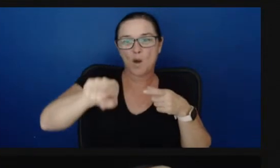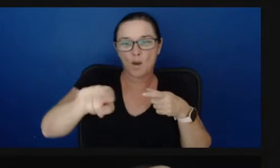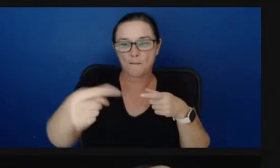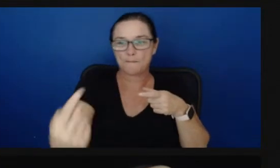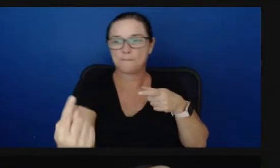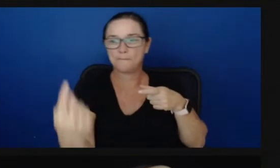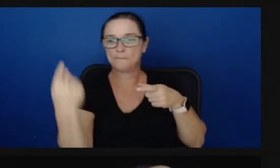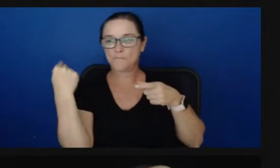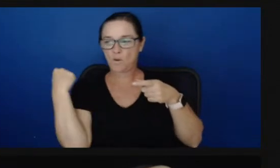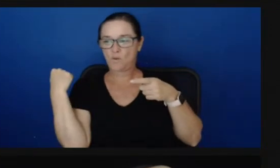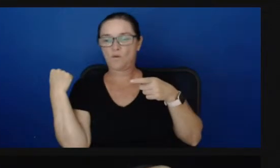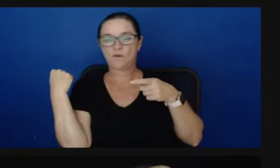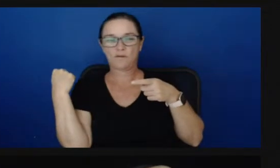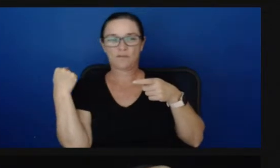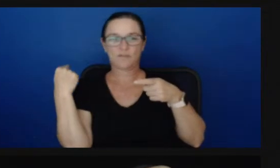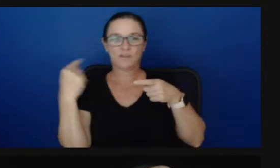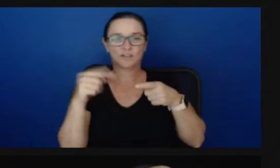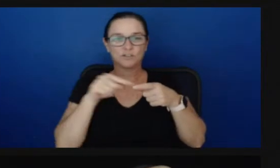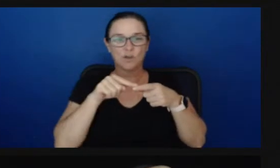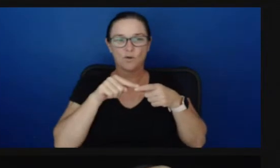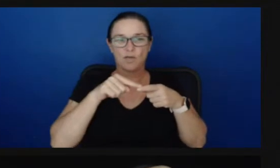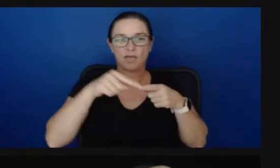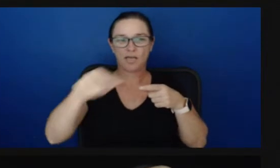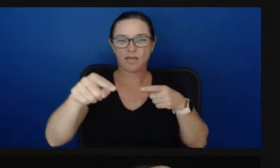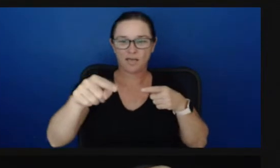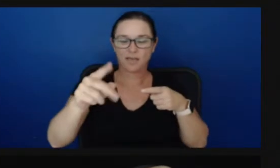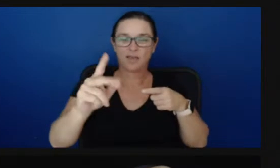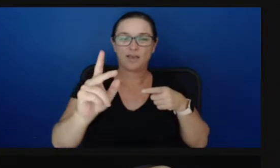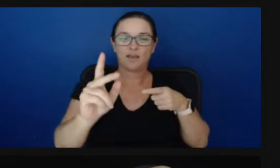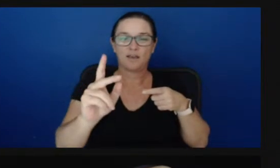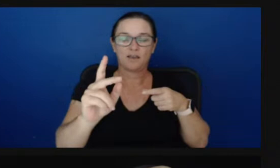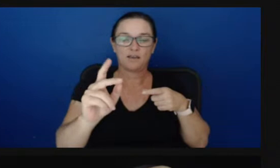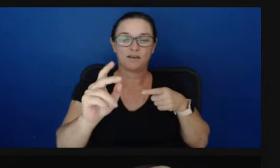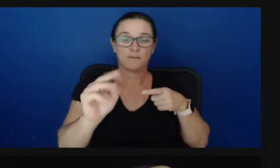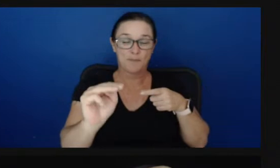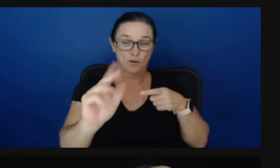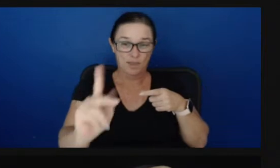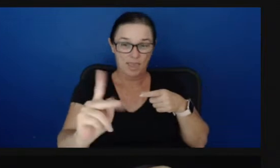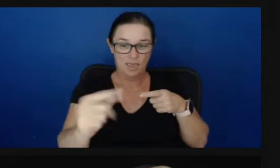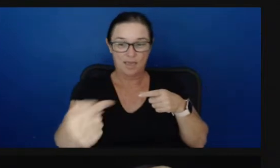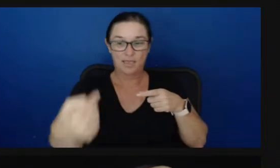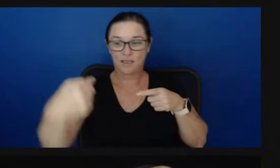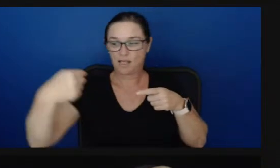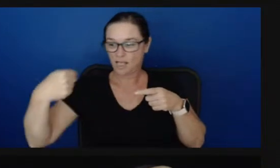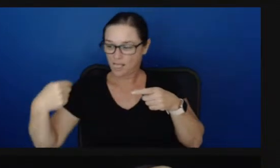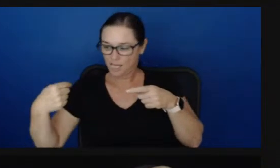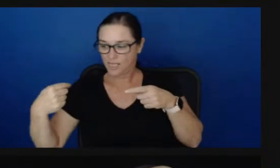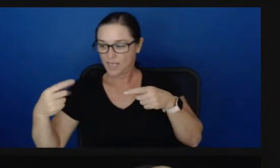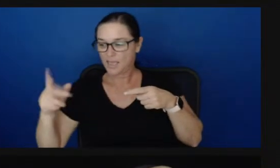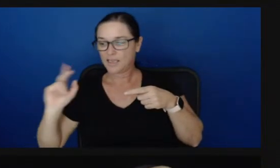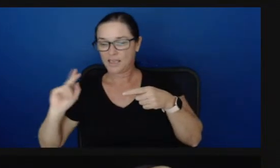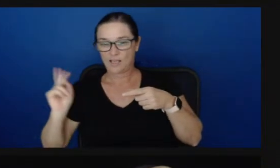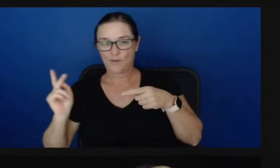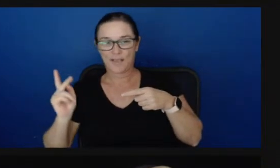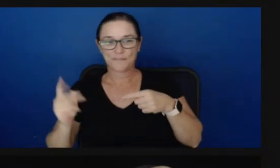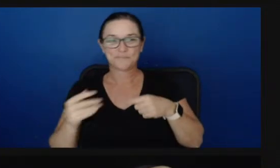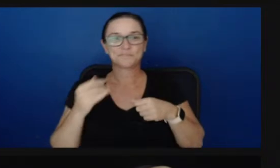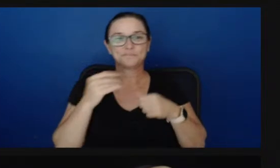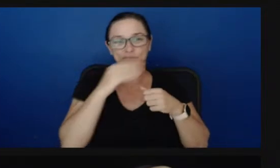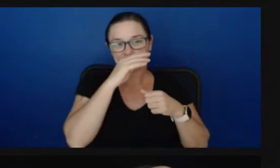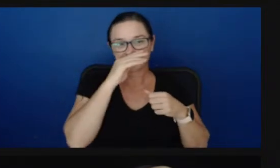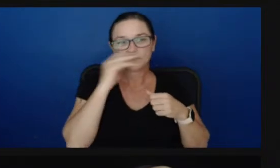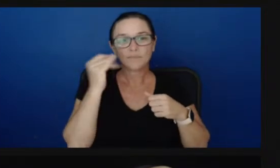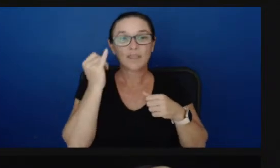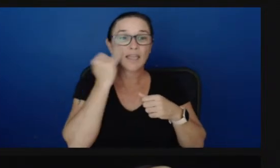then back down to Puna to Kilauea. That's how it works. And if the wind blows cameras